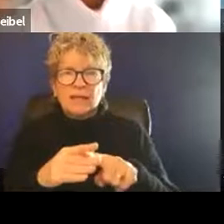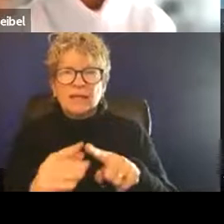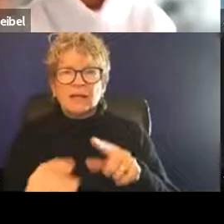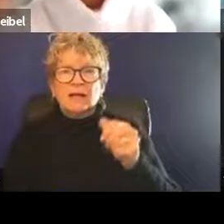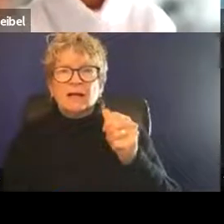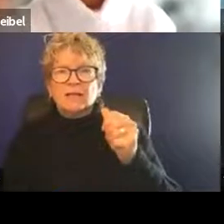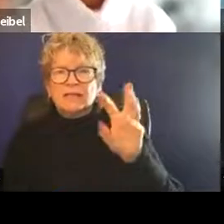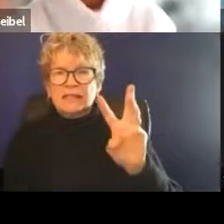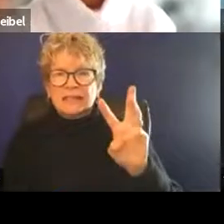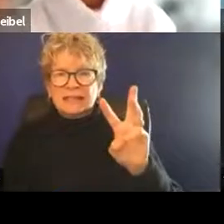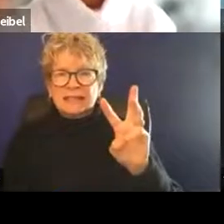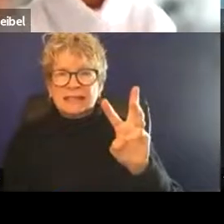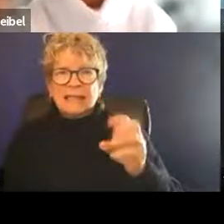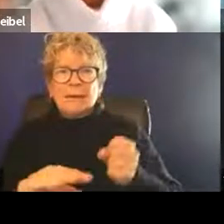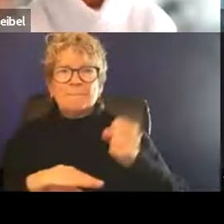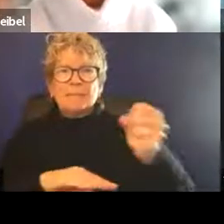16 placements